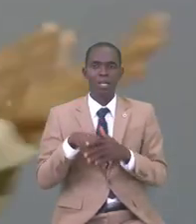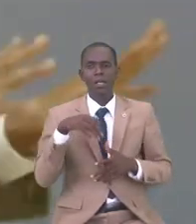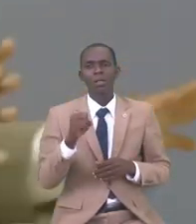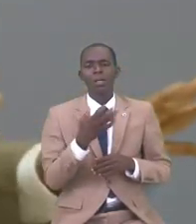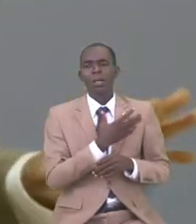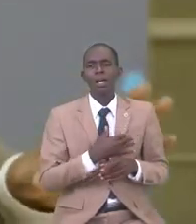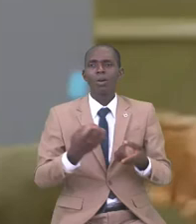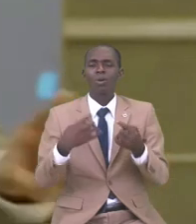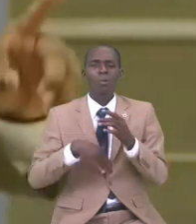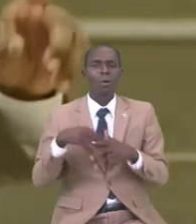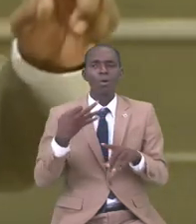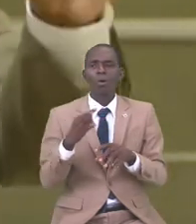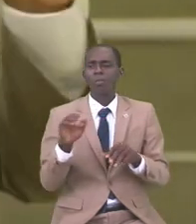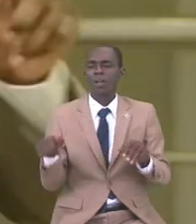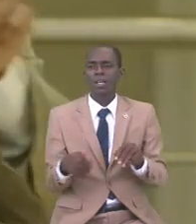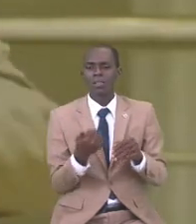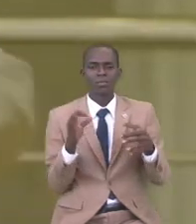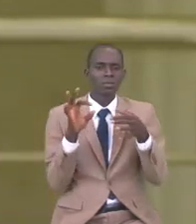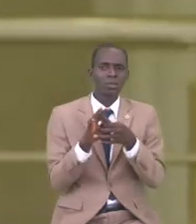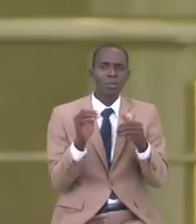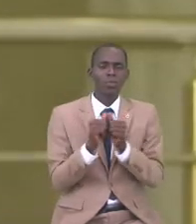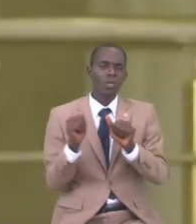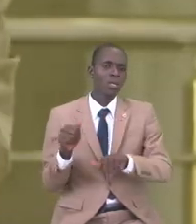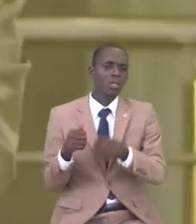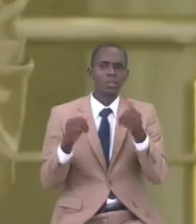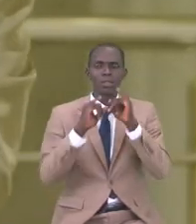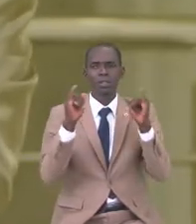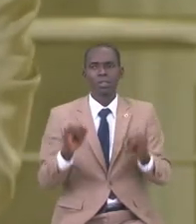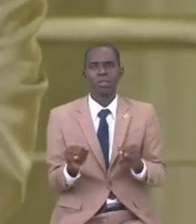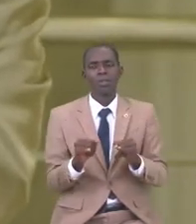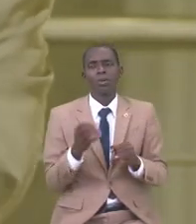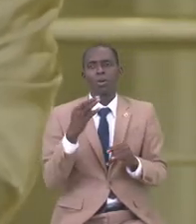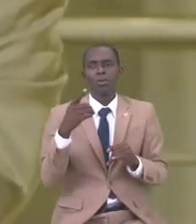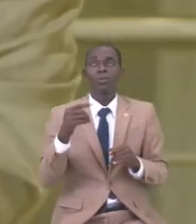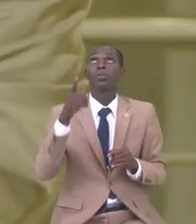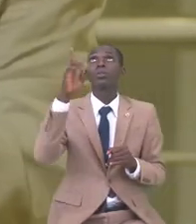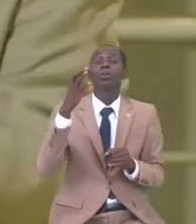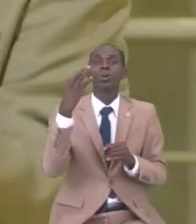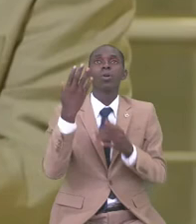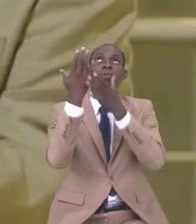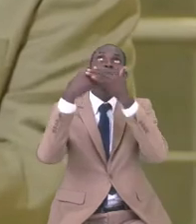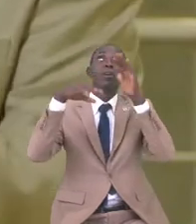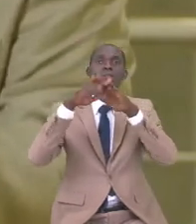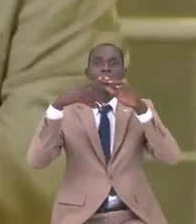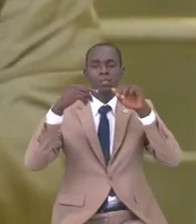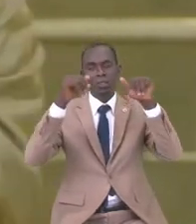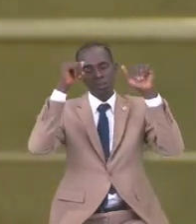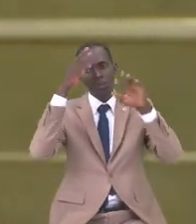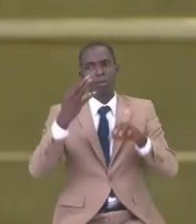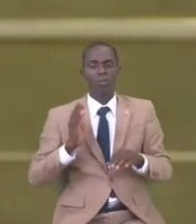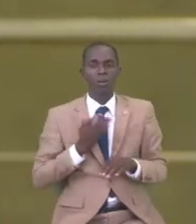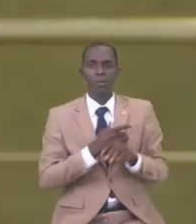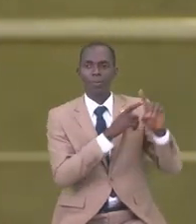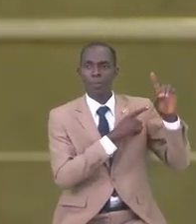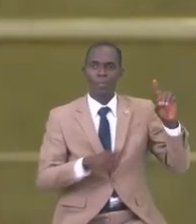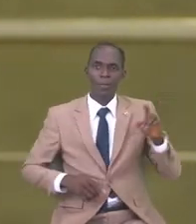any connection with any other God, but the God of heaven, the Father of our Lord Jesus